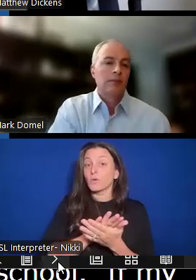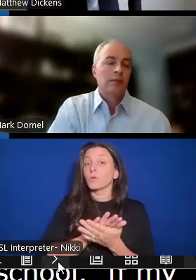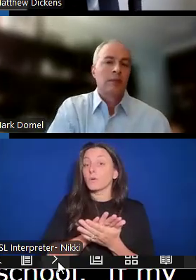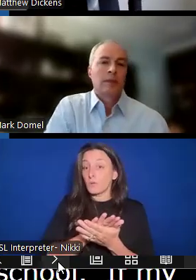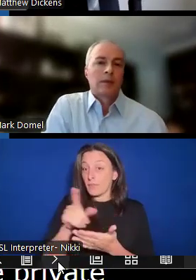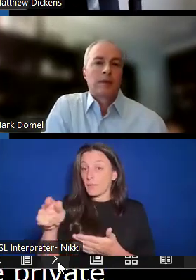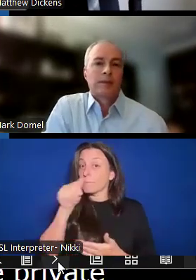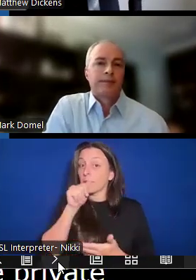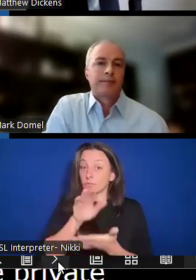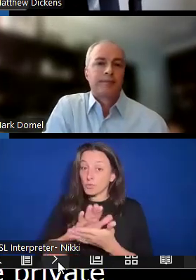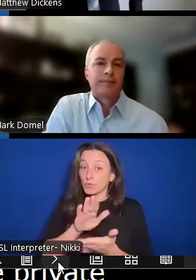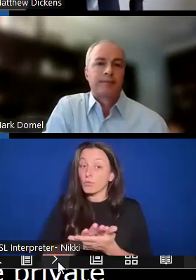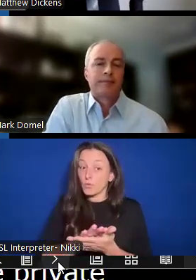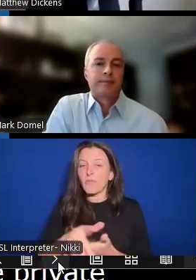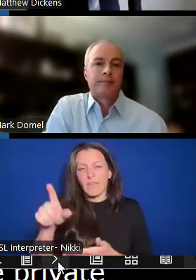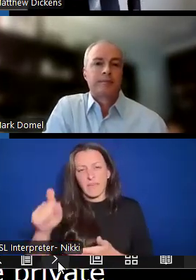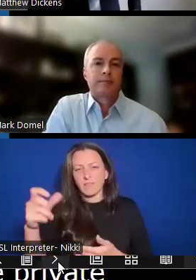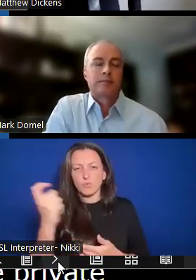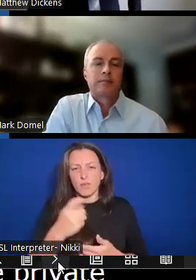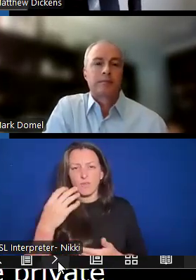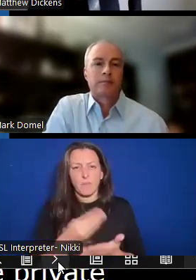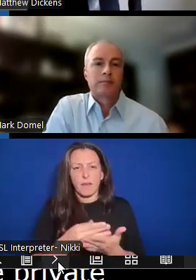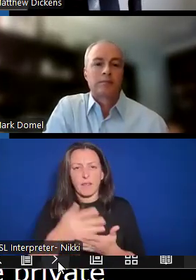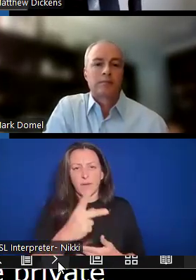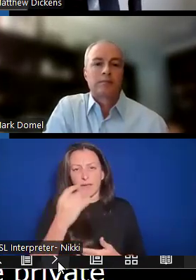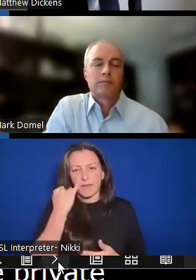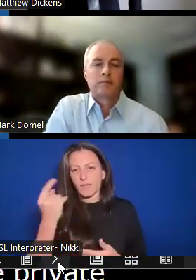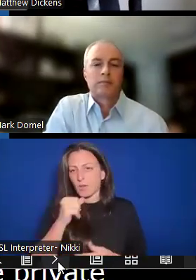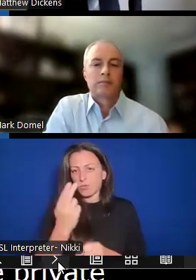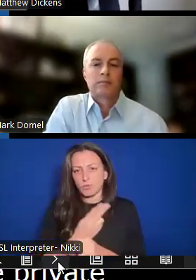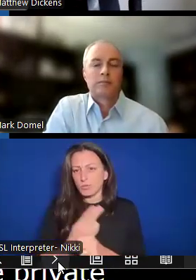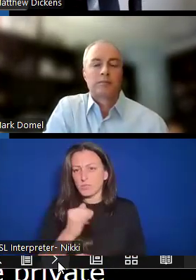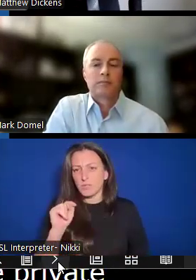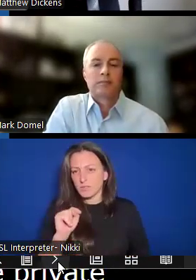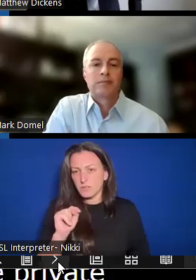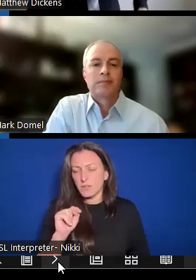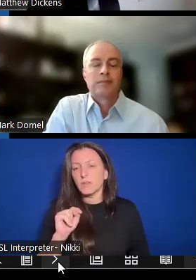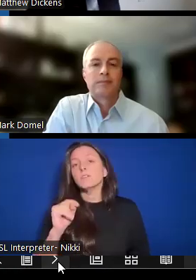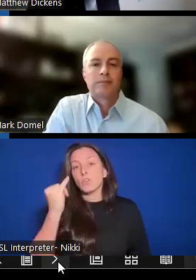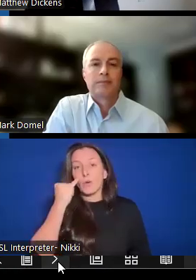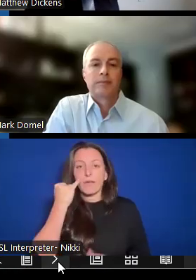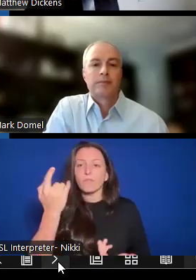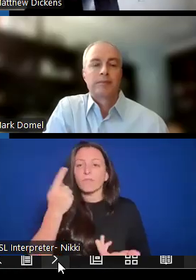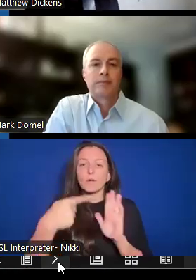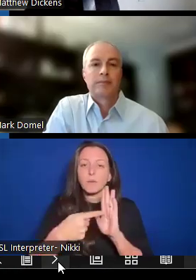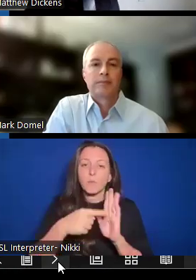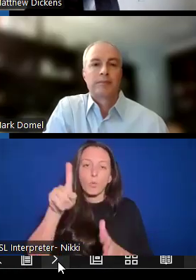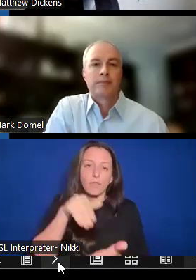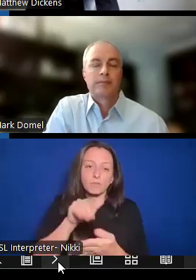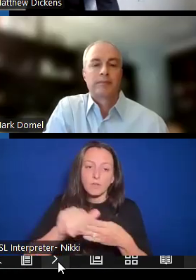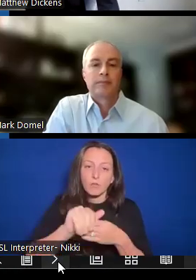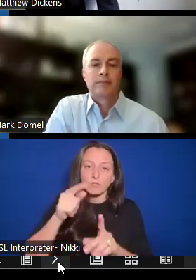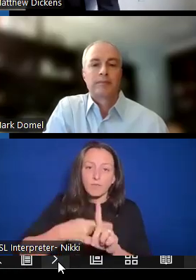the private school will have to return funds that were not used. So if it came out to $1,000 a month and you left with